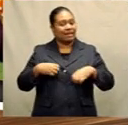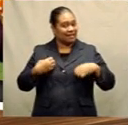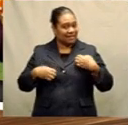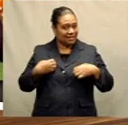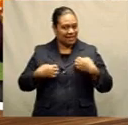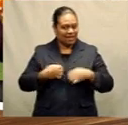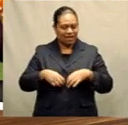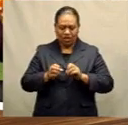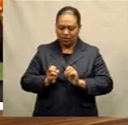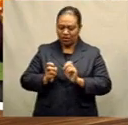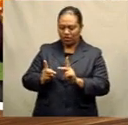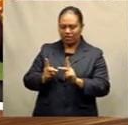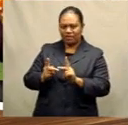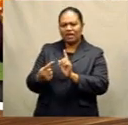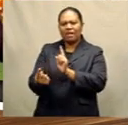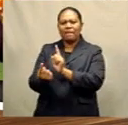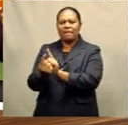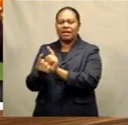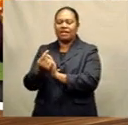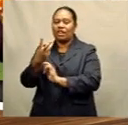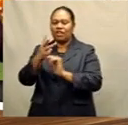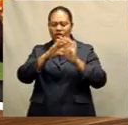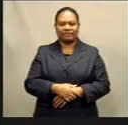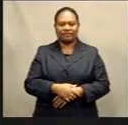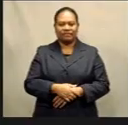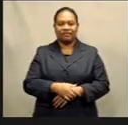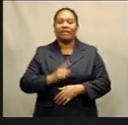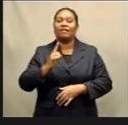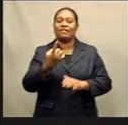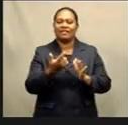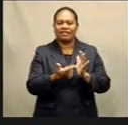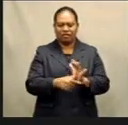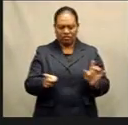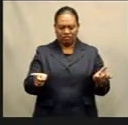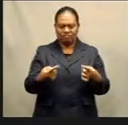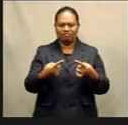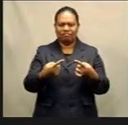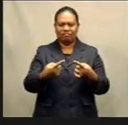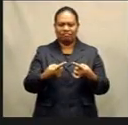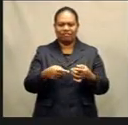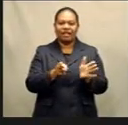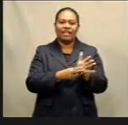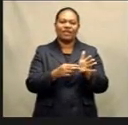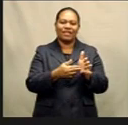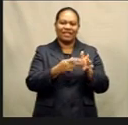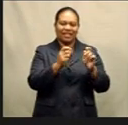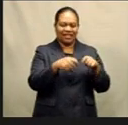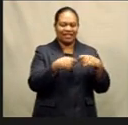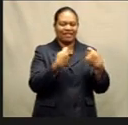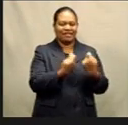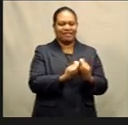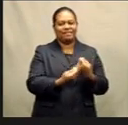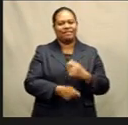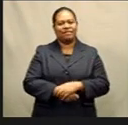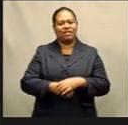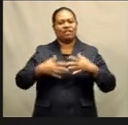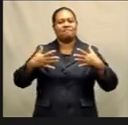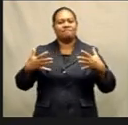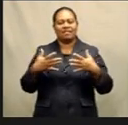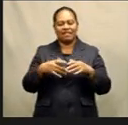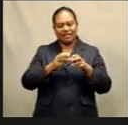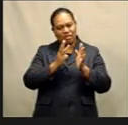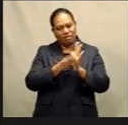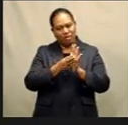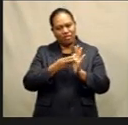the opportunity of meeting the 3-time world champions. It's a very big moment